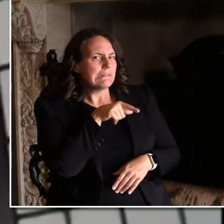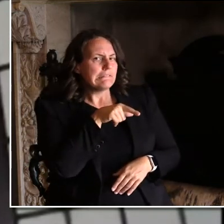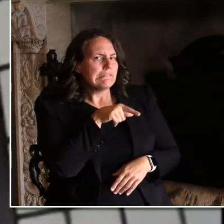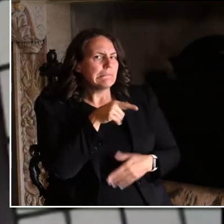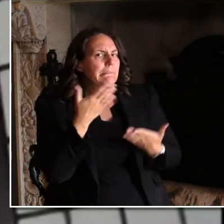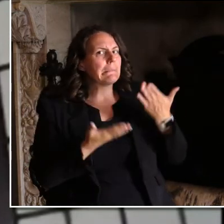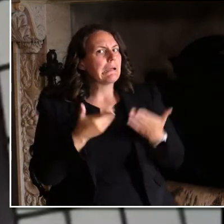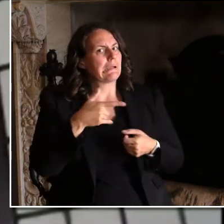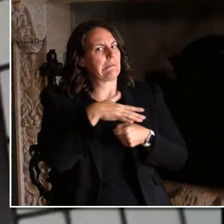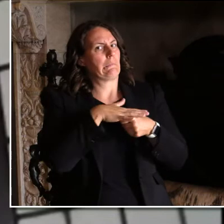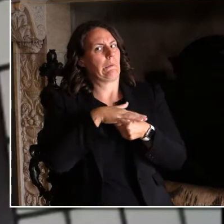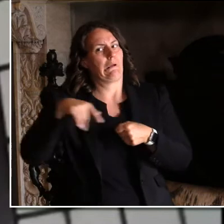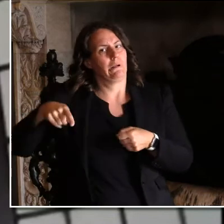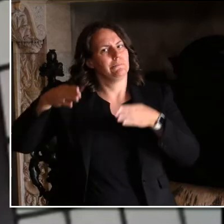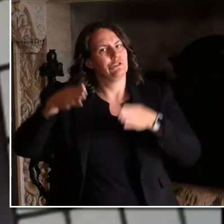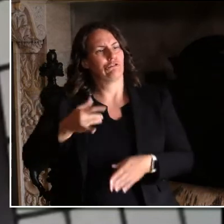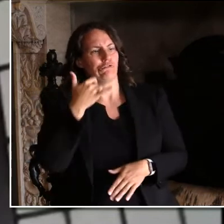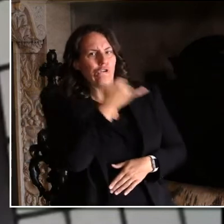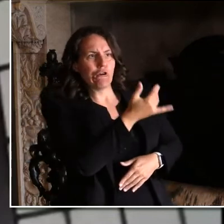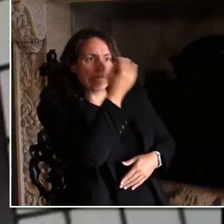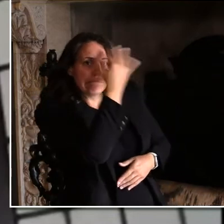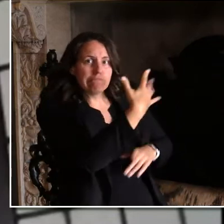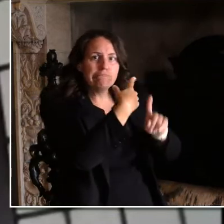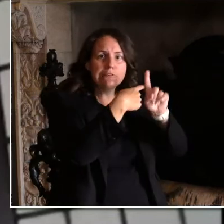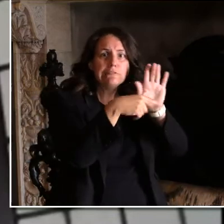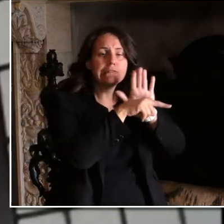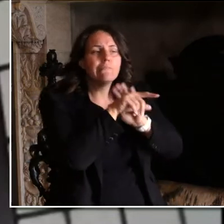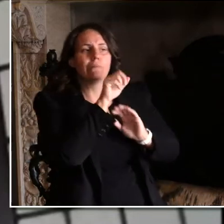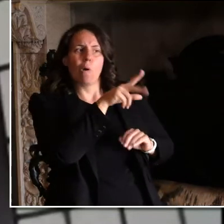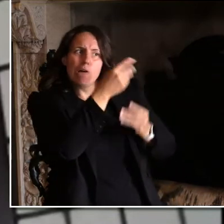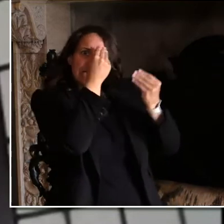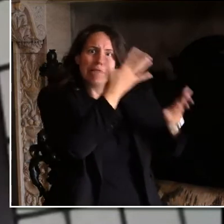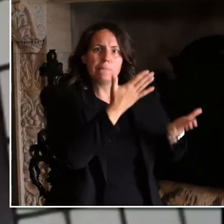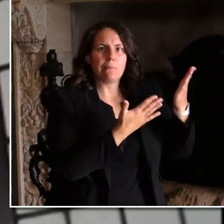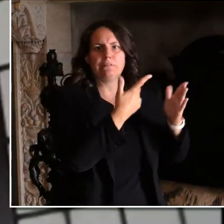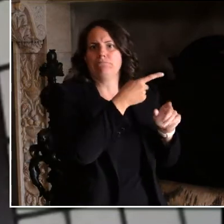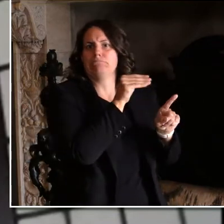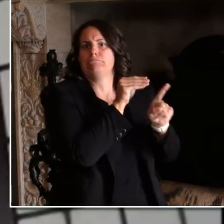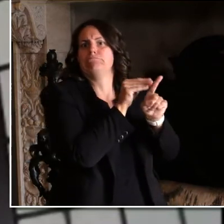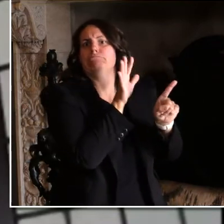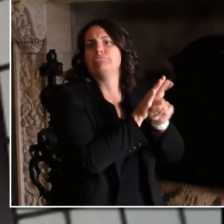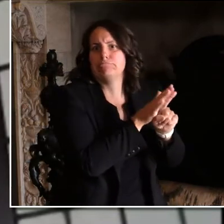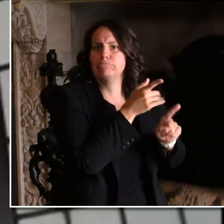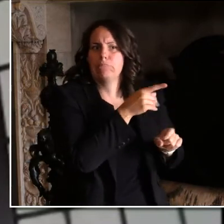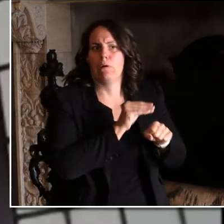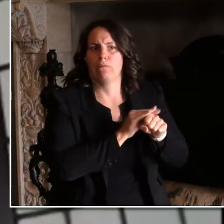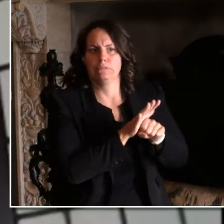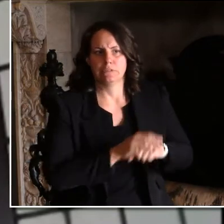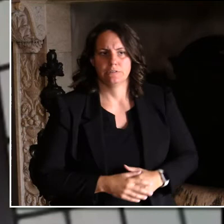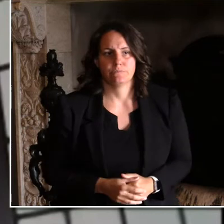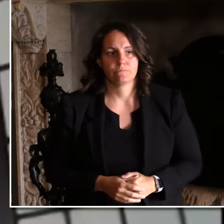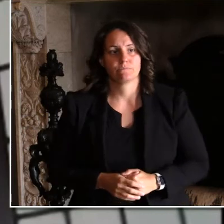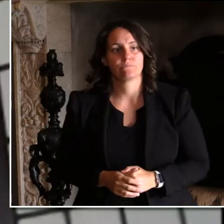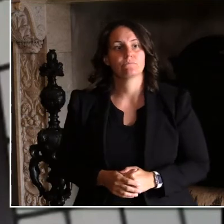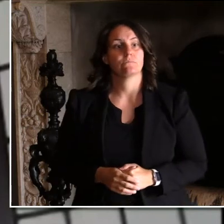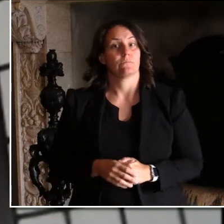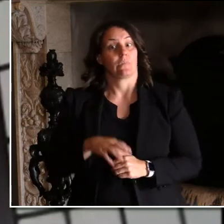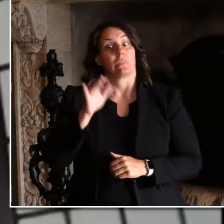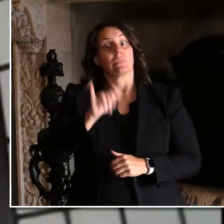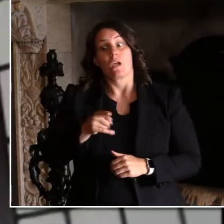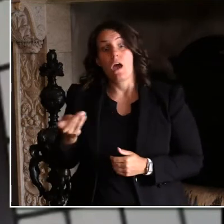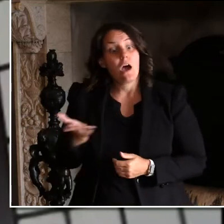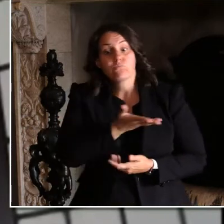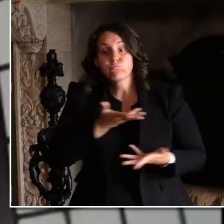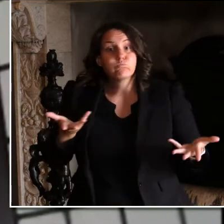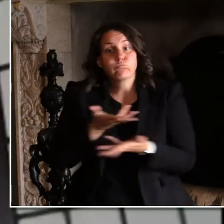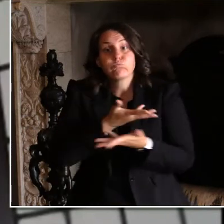are confidential, and the contact tracer is never going to ask you for your social security number. If that happens, that is fraudulent, and we'd want